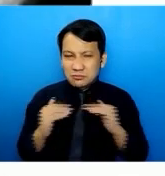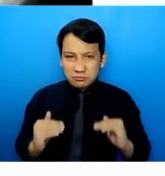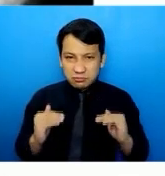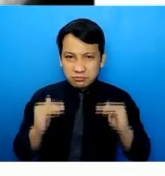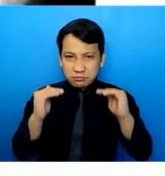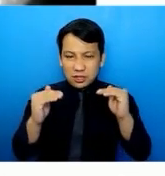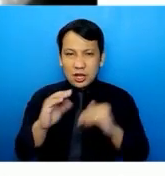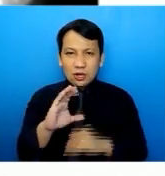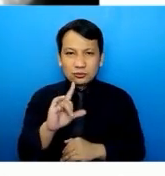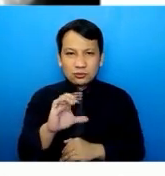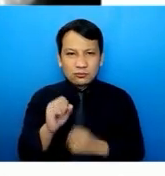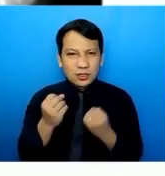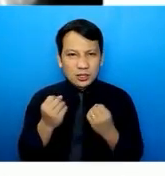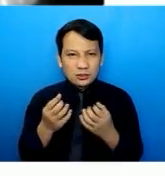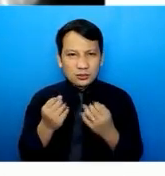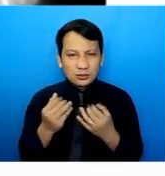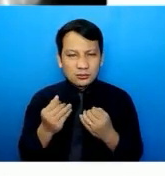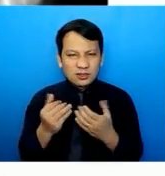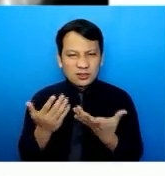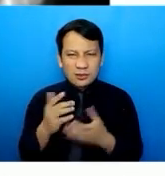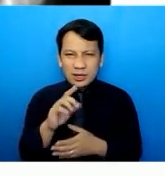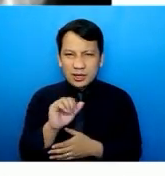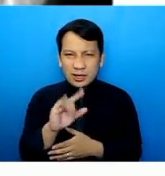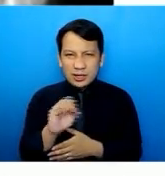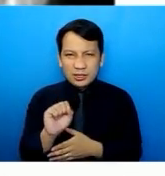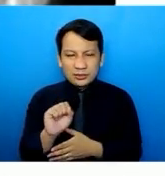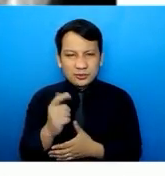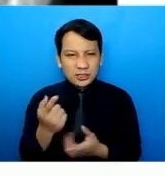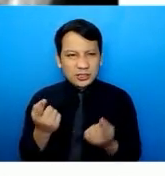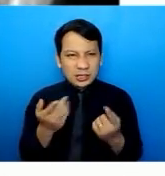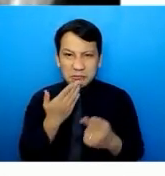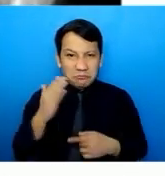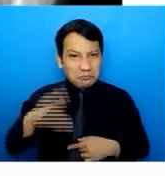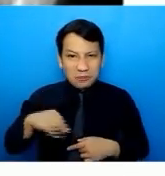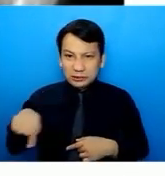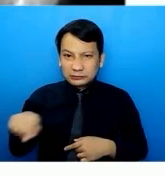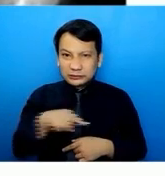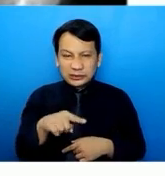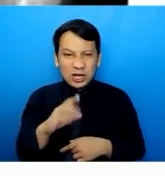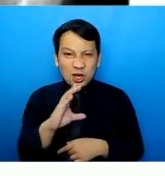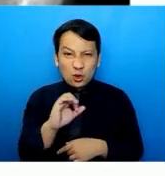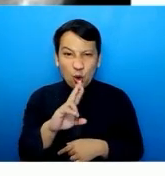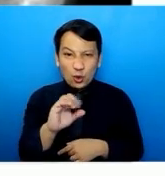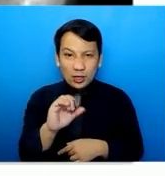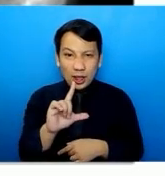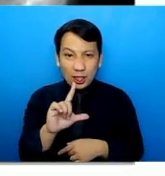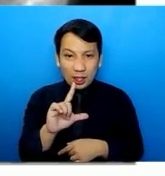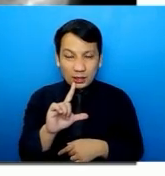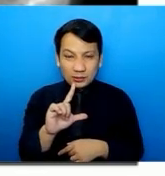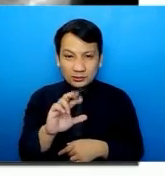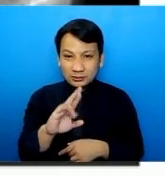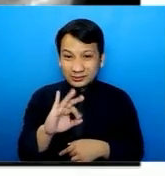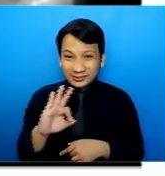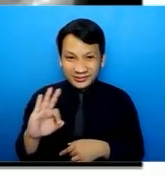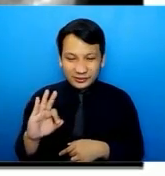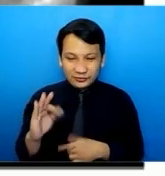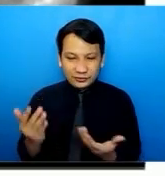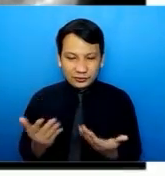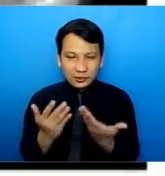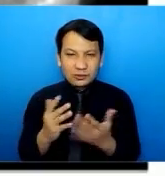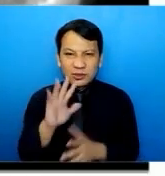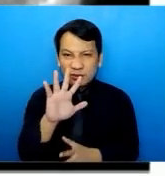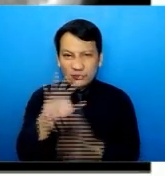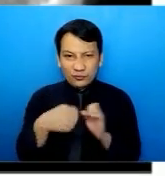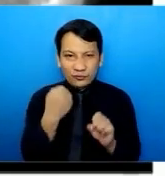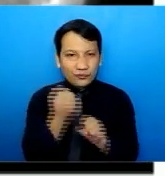chlorophyll at dumarami ang algae na masama sa coral reefs. The damage to the reefs in just the last